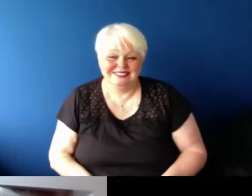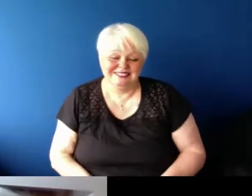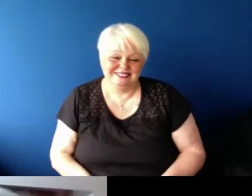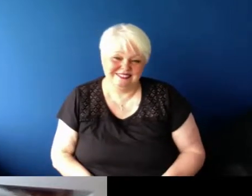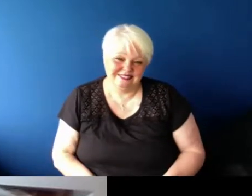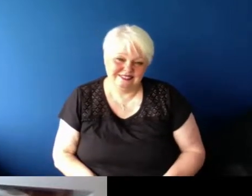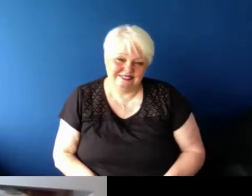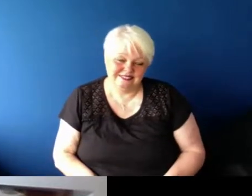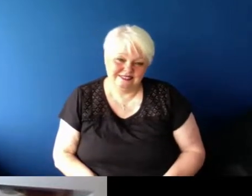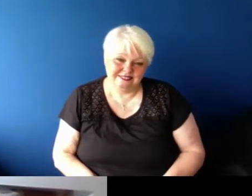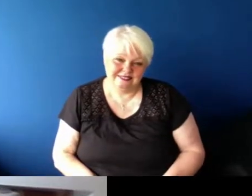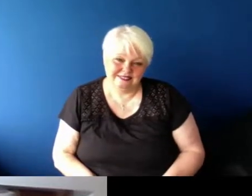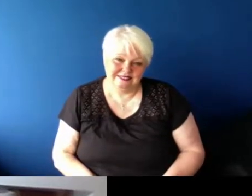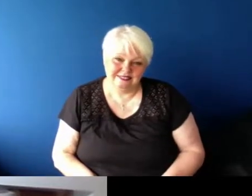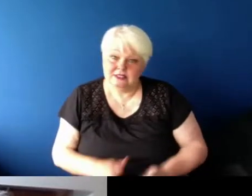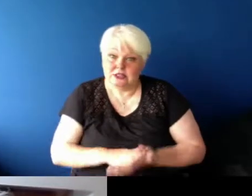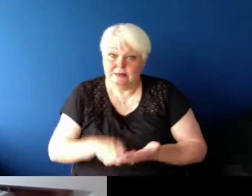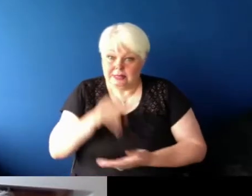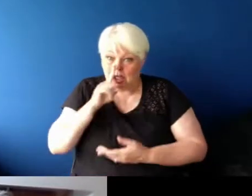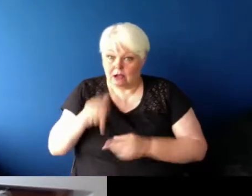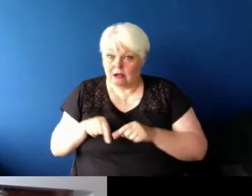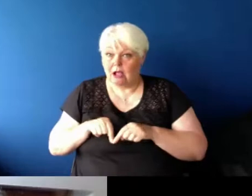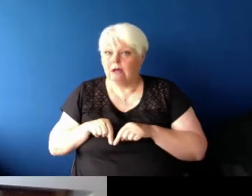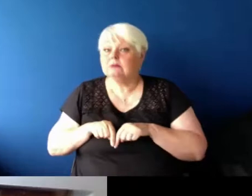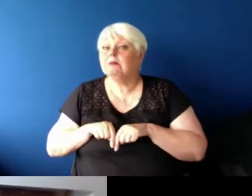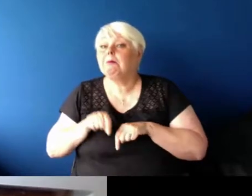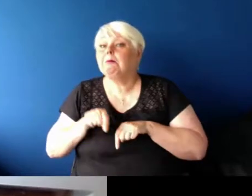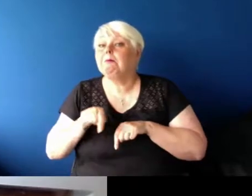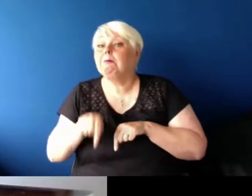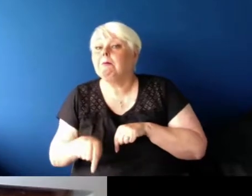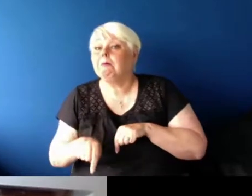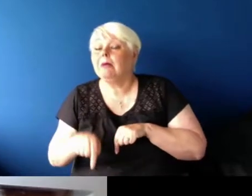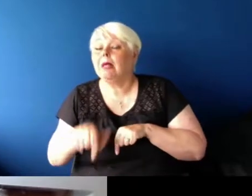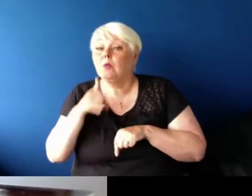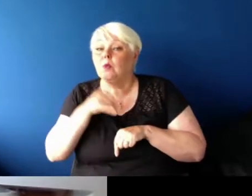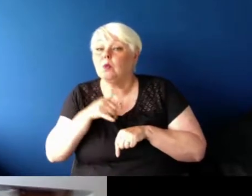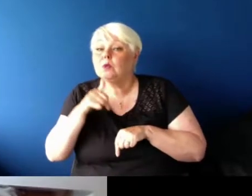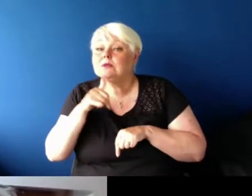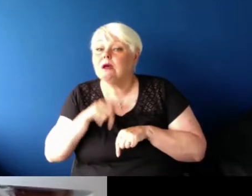But that doesn't mean to say you can't put your toe in the water.